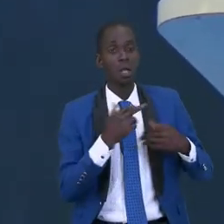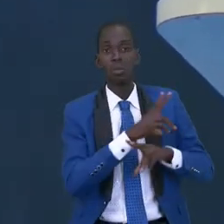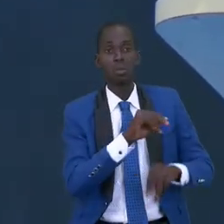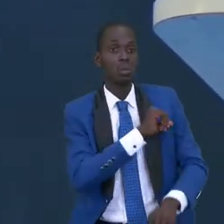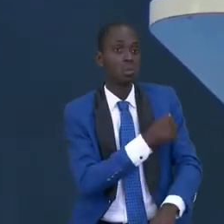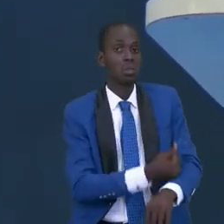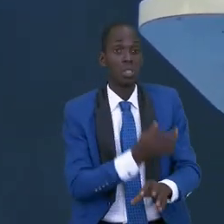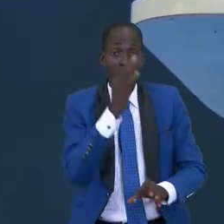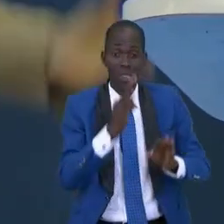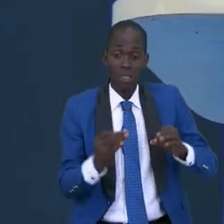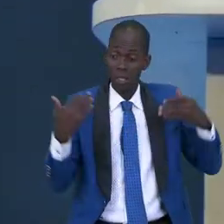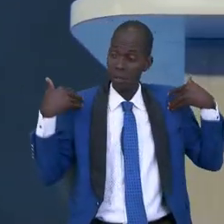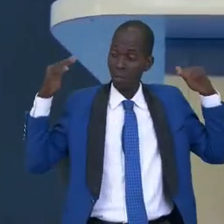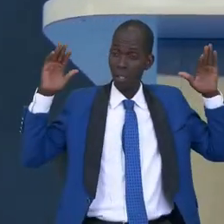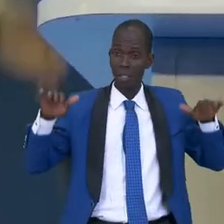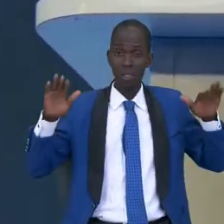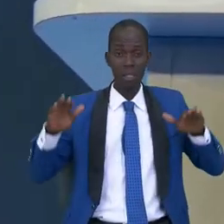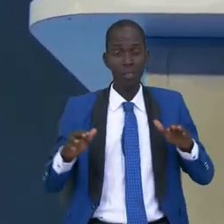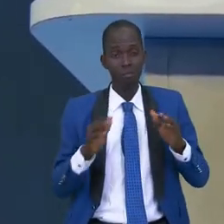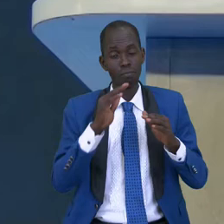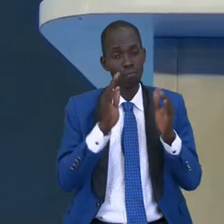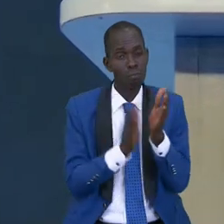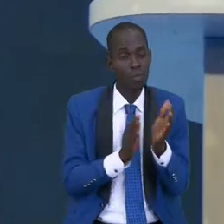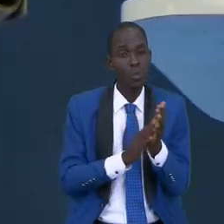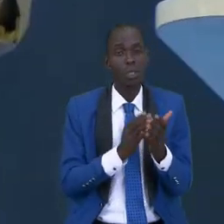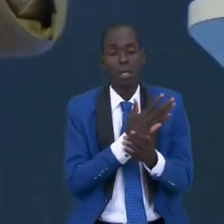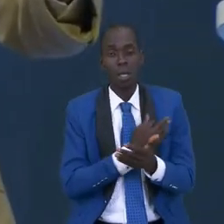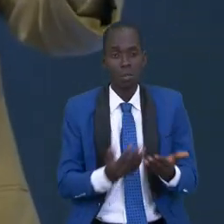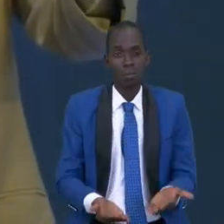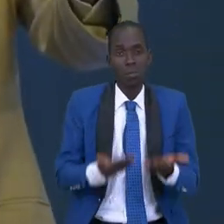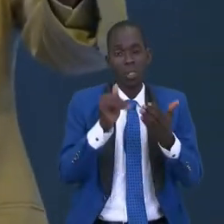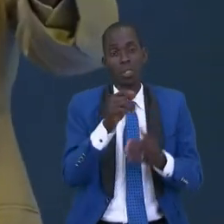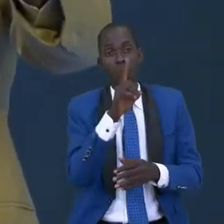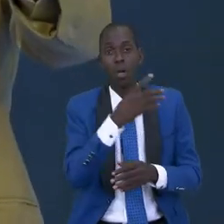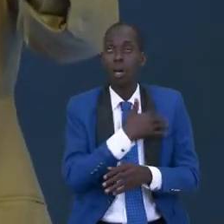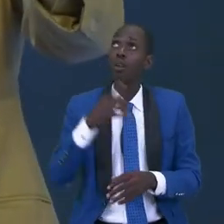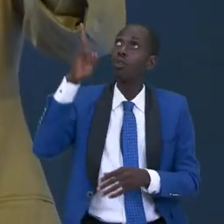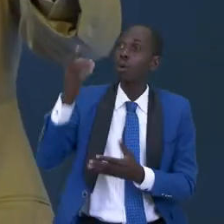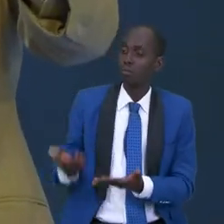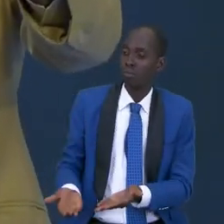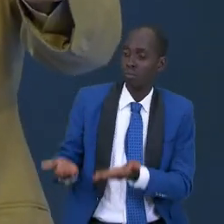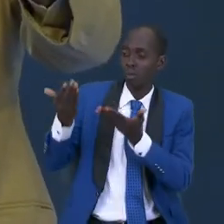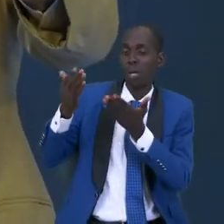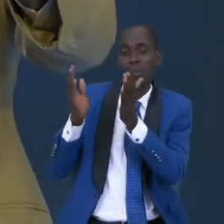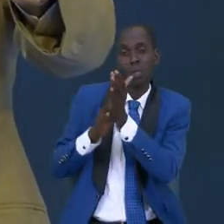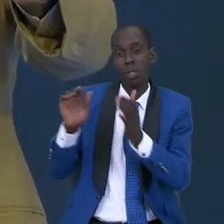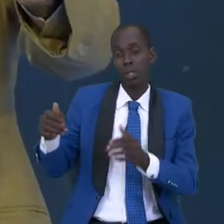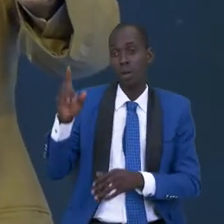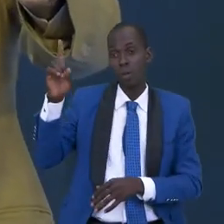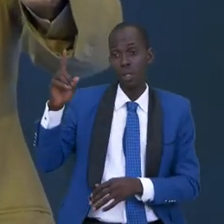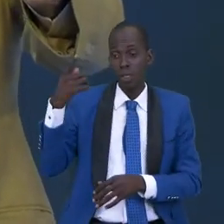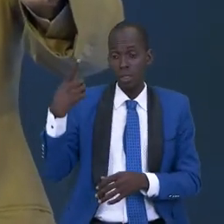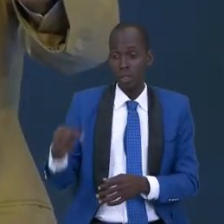exalt anyone and God exalts another one, the